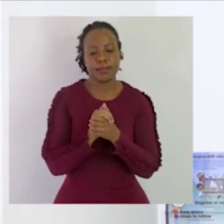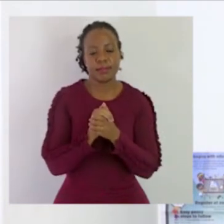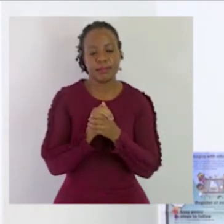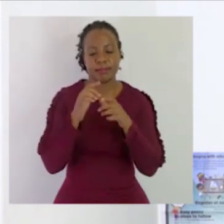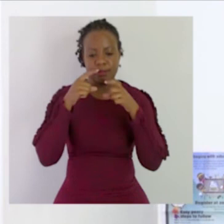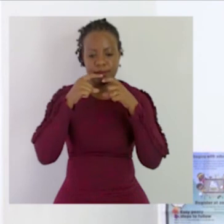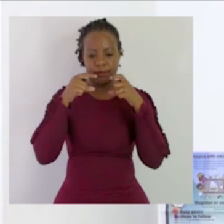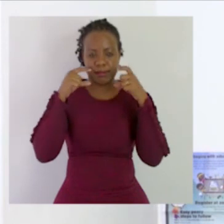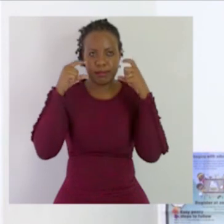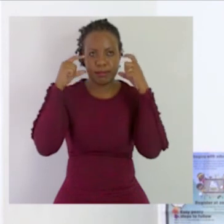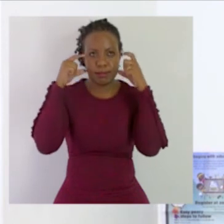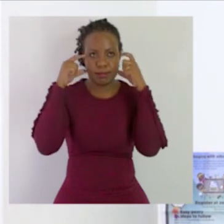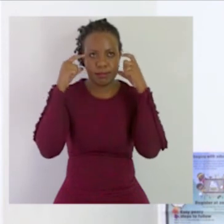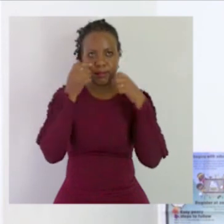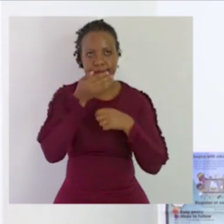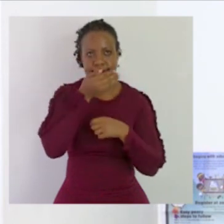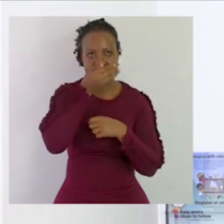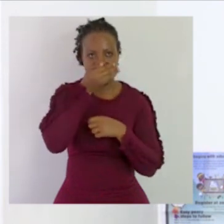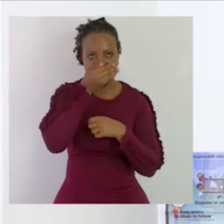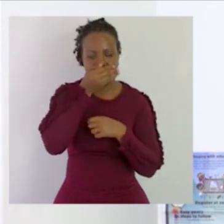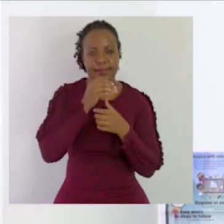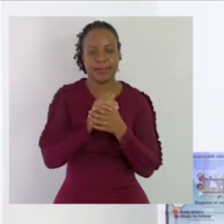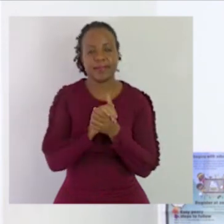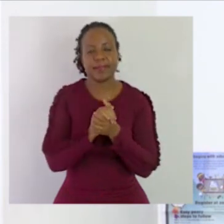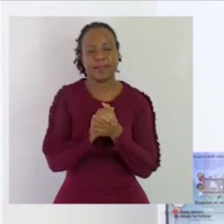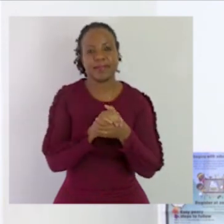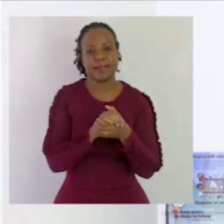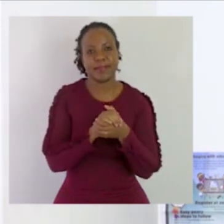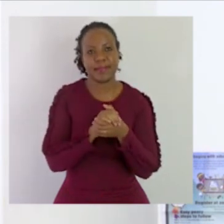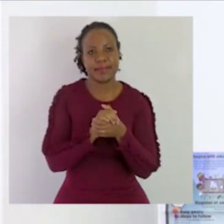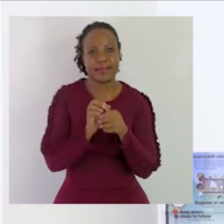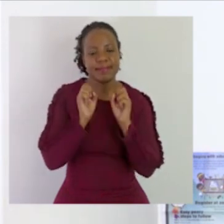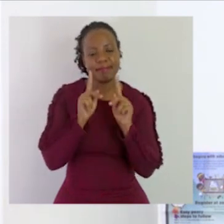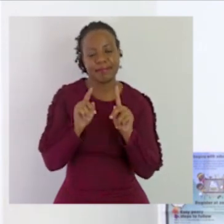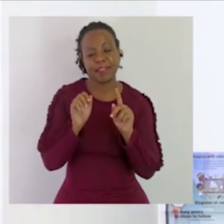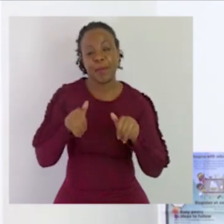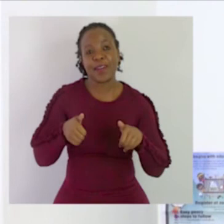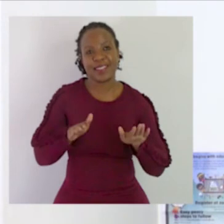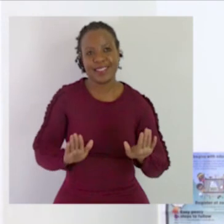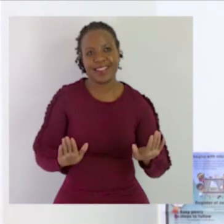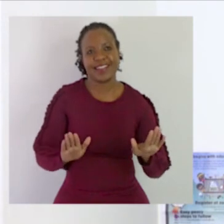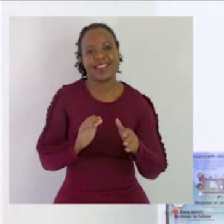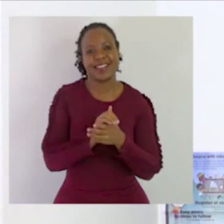also would need to put on your mask. Right, boys and girls,